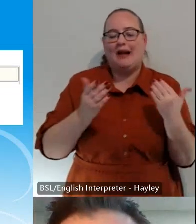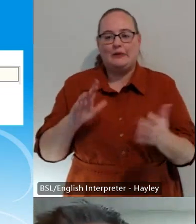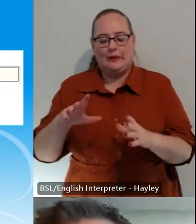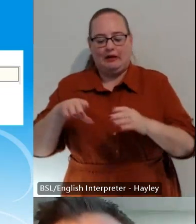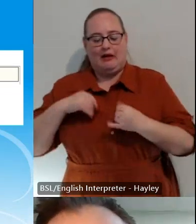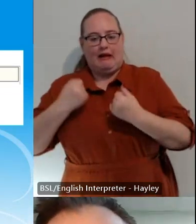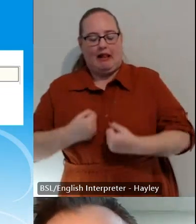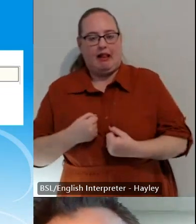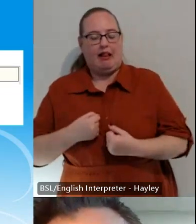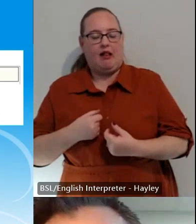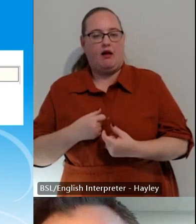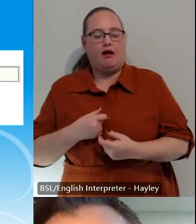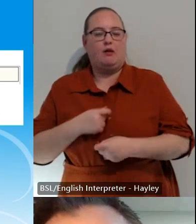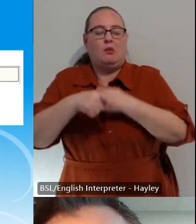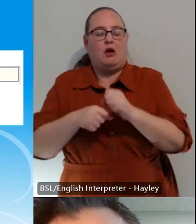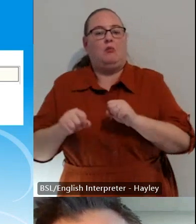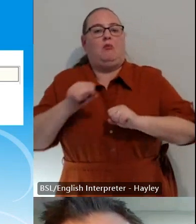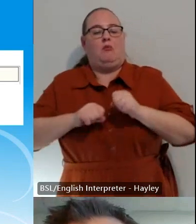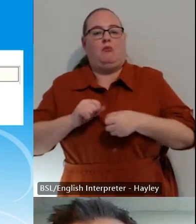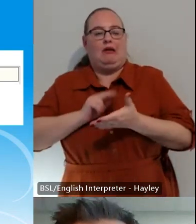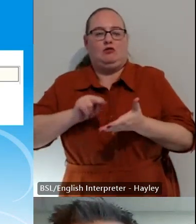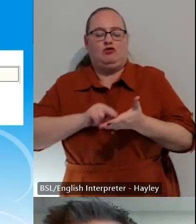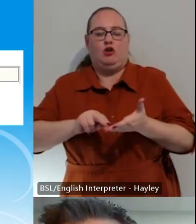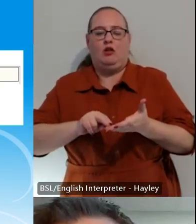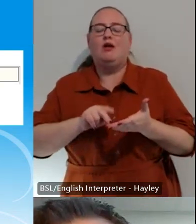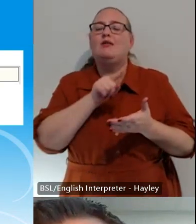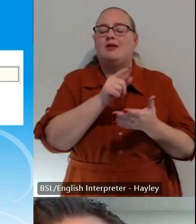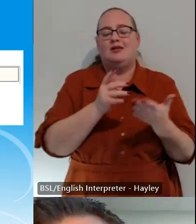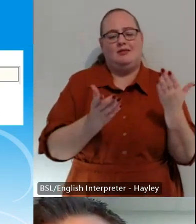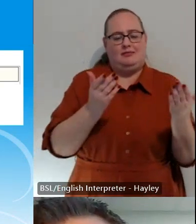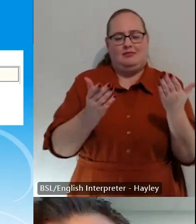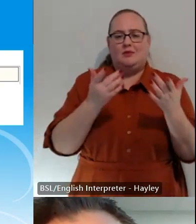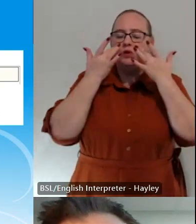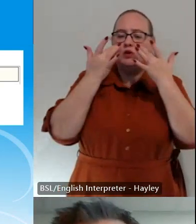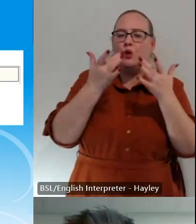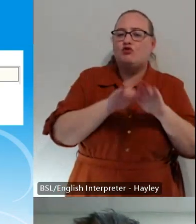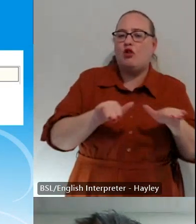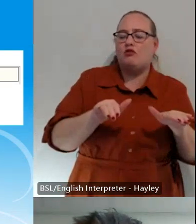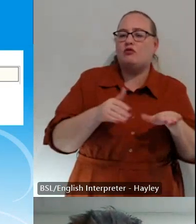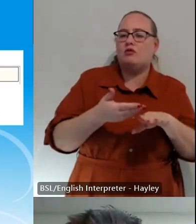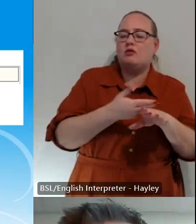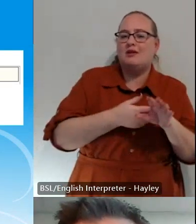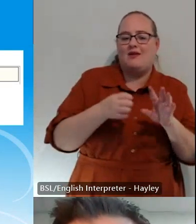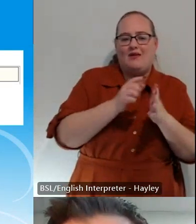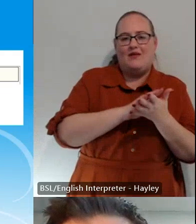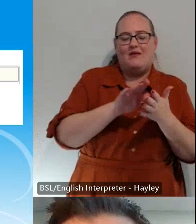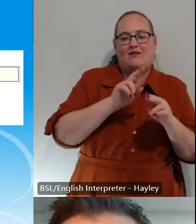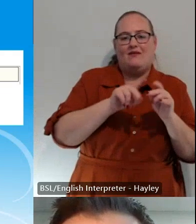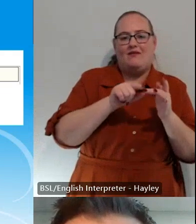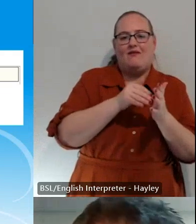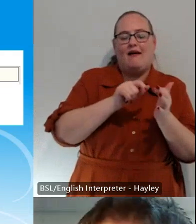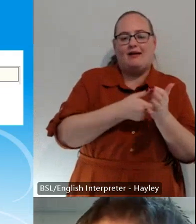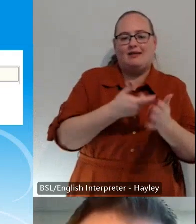on when the early days of the Pfizer vaccine was being rolled out in children, and it's showing two different cohorts of children. On the left-hand side, you can see that